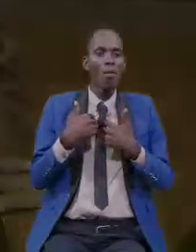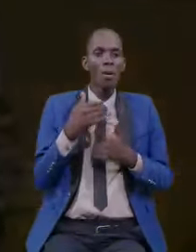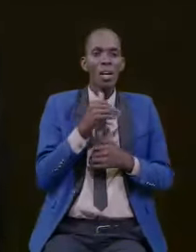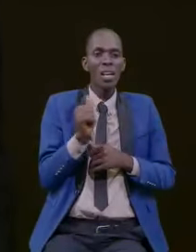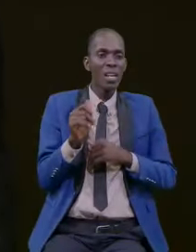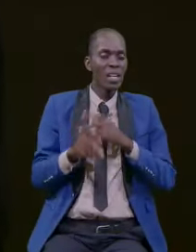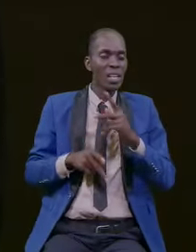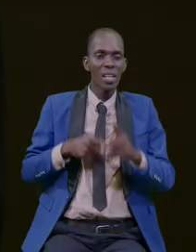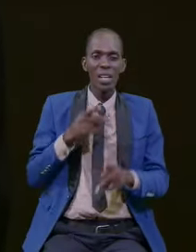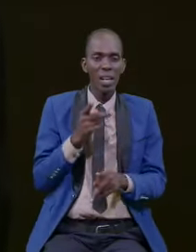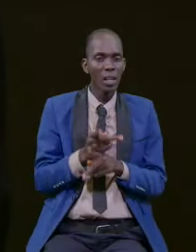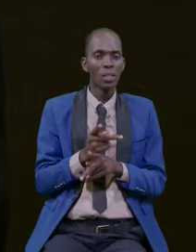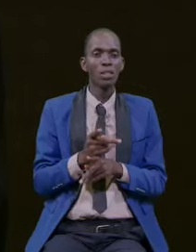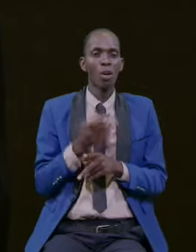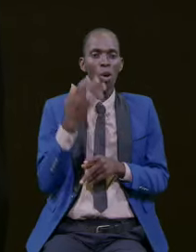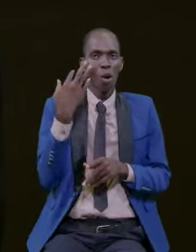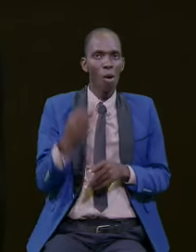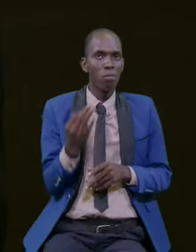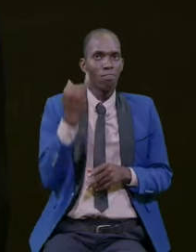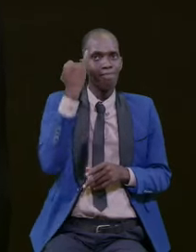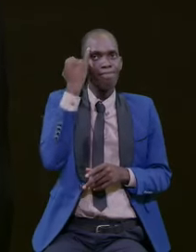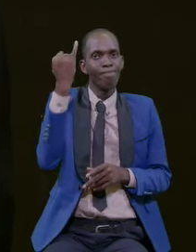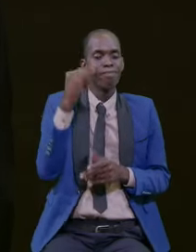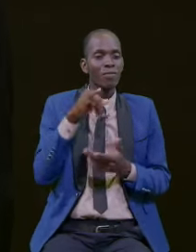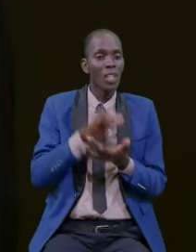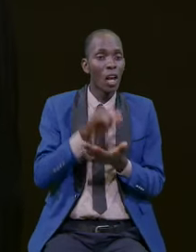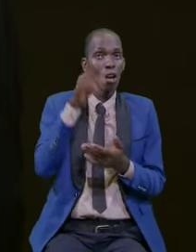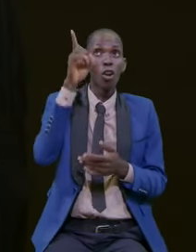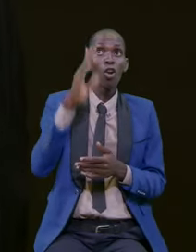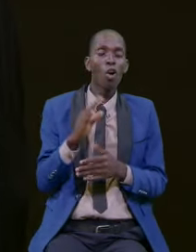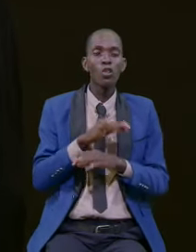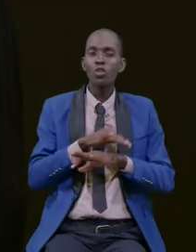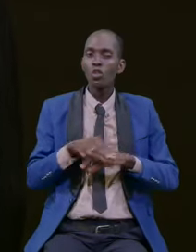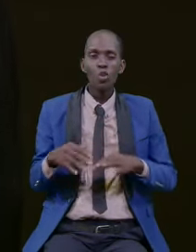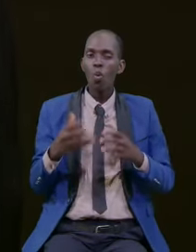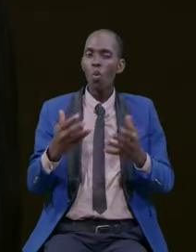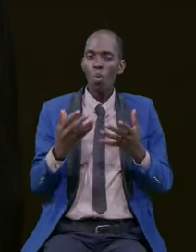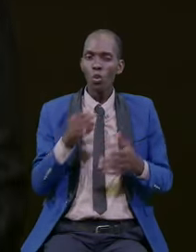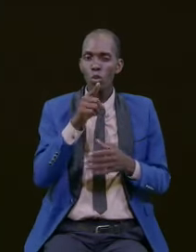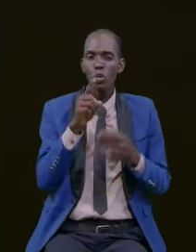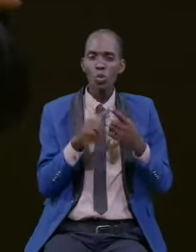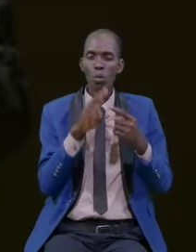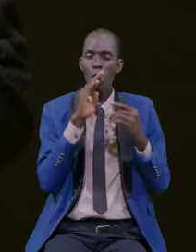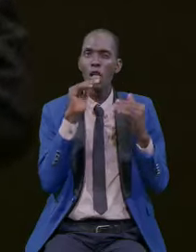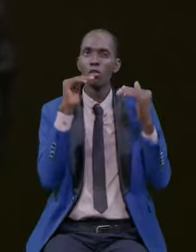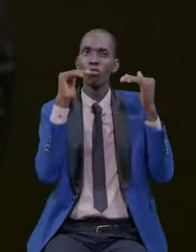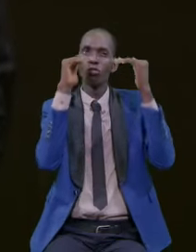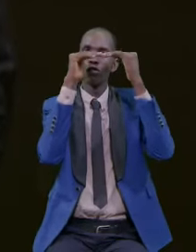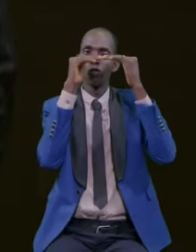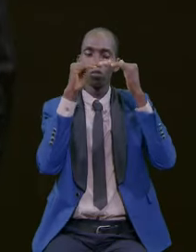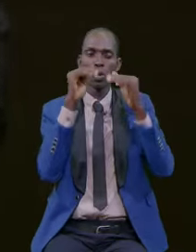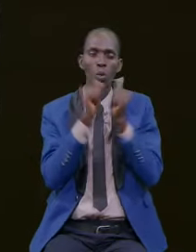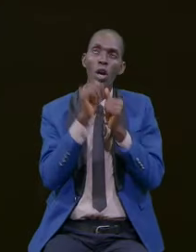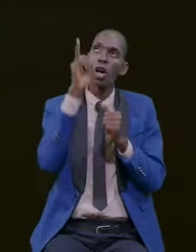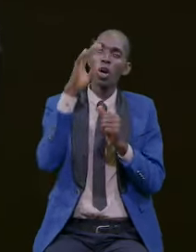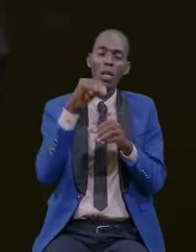He didn't want you to be like him. Touch it, eat it, take it, and you'll be like